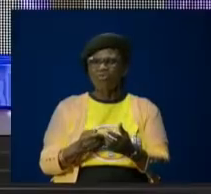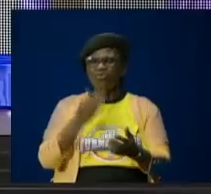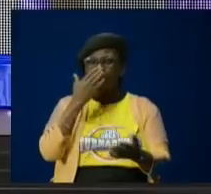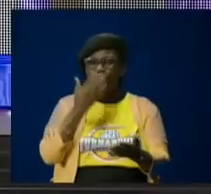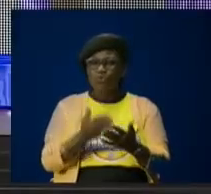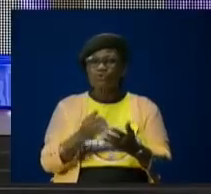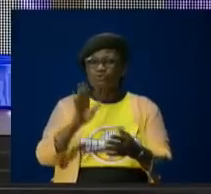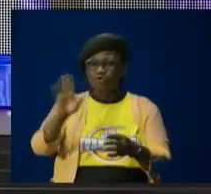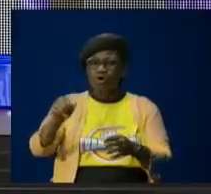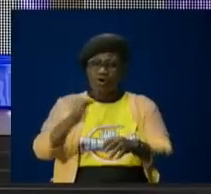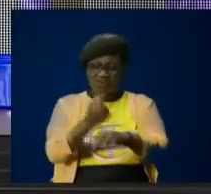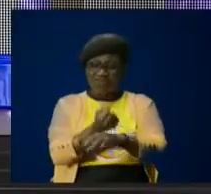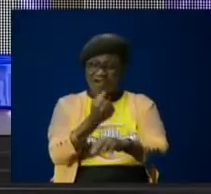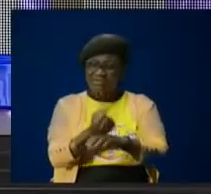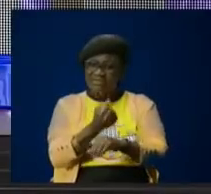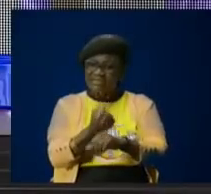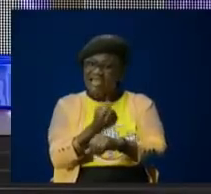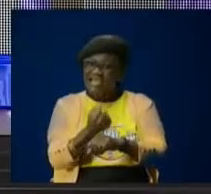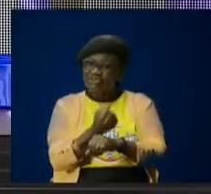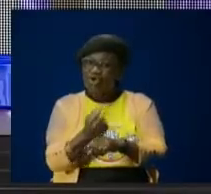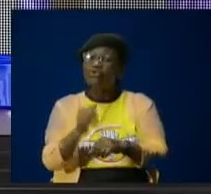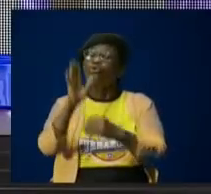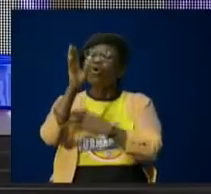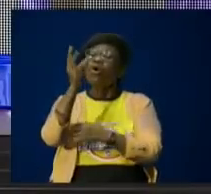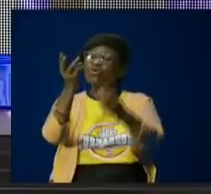quickly before too late.